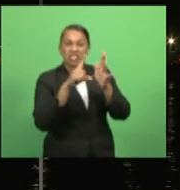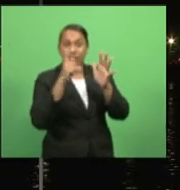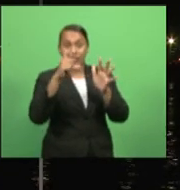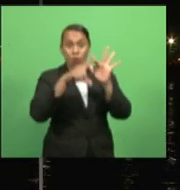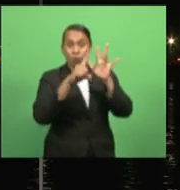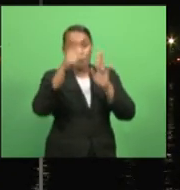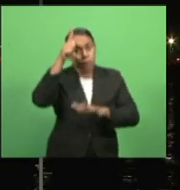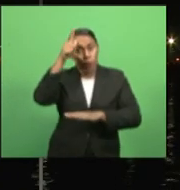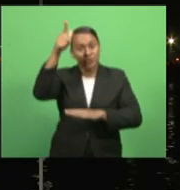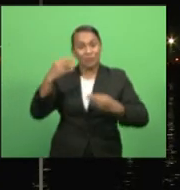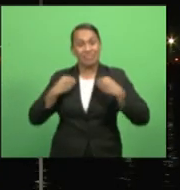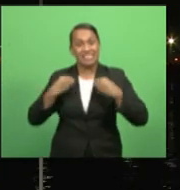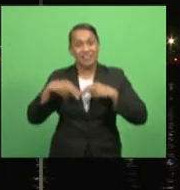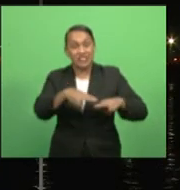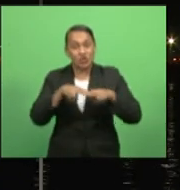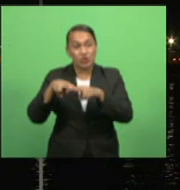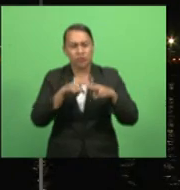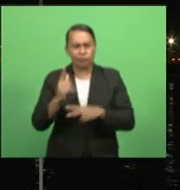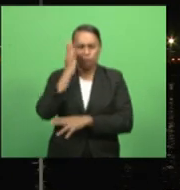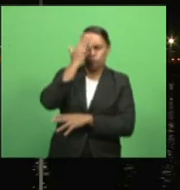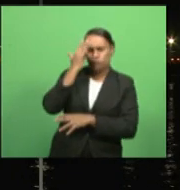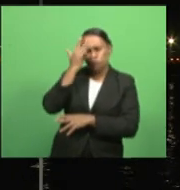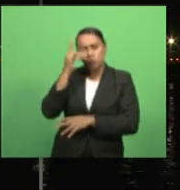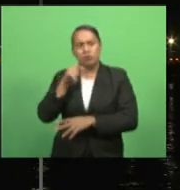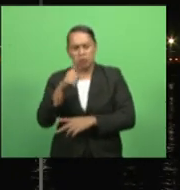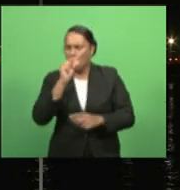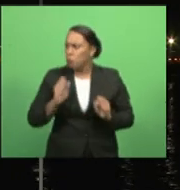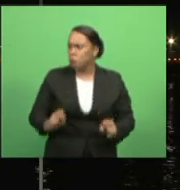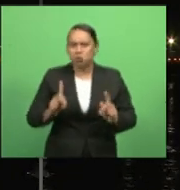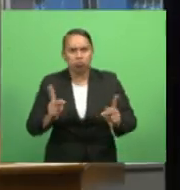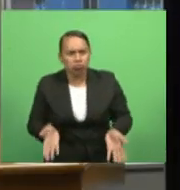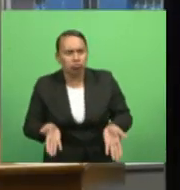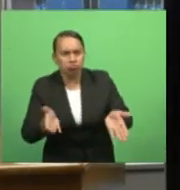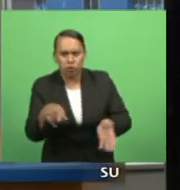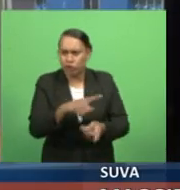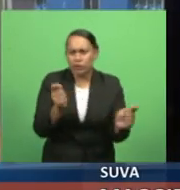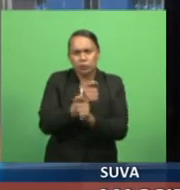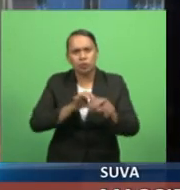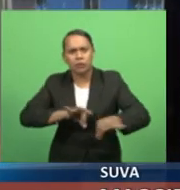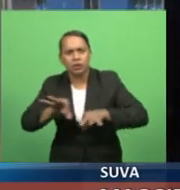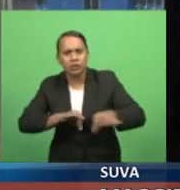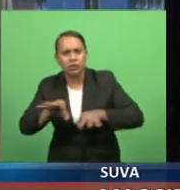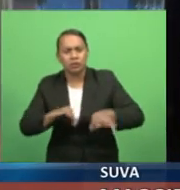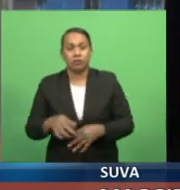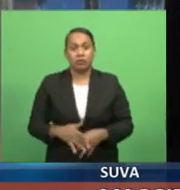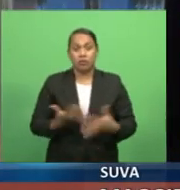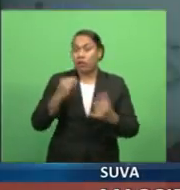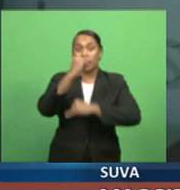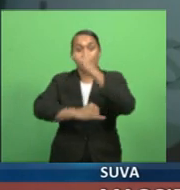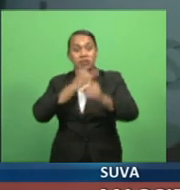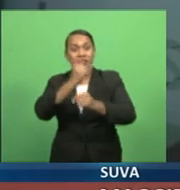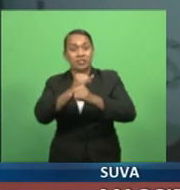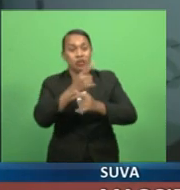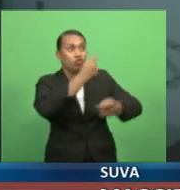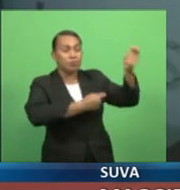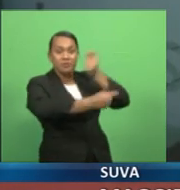opportunity for a strategic reset. Maggie Boyle reports. With international trade almost at a standstill,